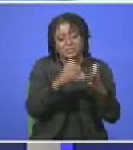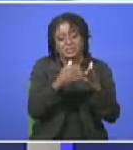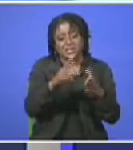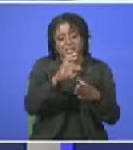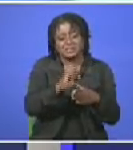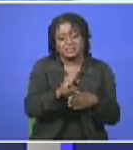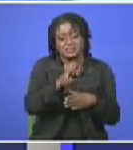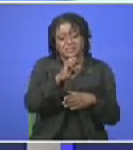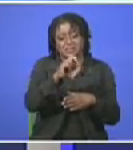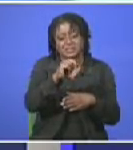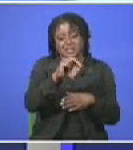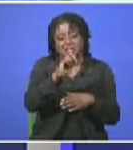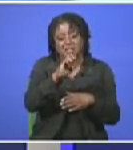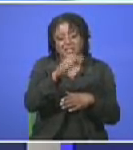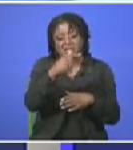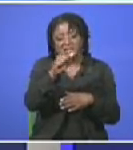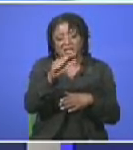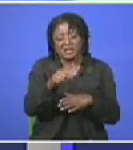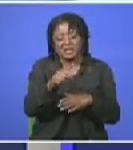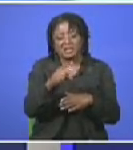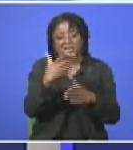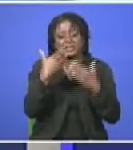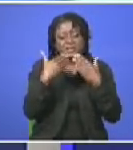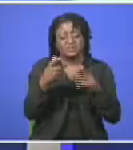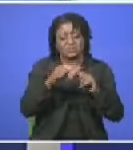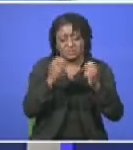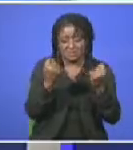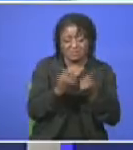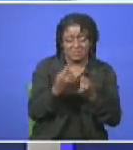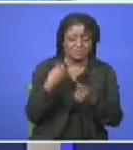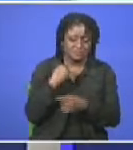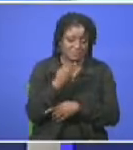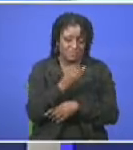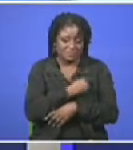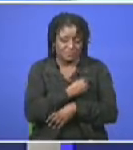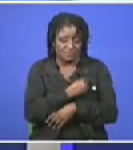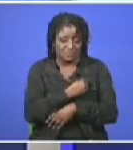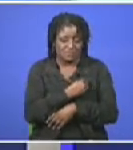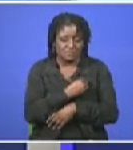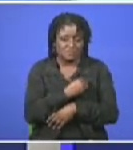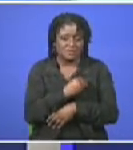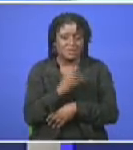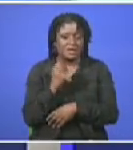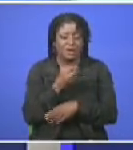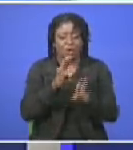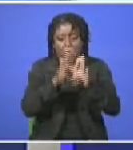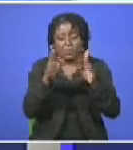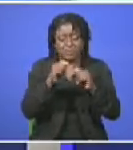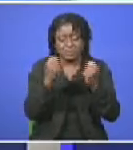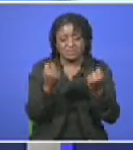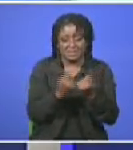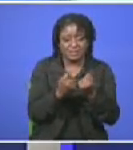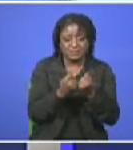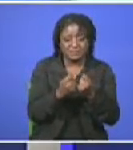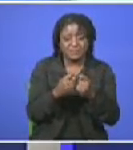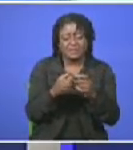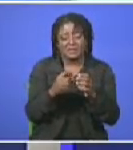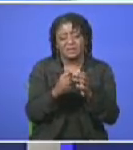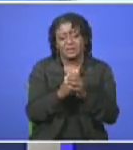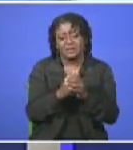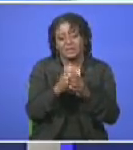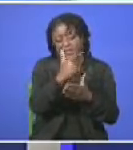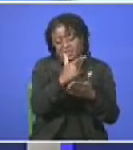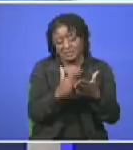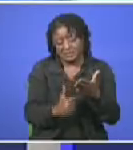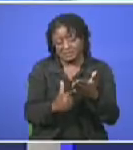Deja Johnson, Antoinette Seymour, Juliet Storr, and Erica Seymour. Our open team of Polina Carolina, Cecil Monker,